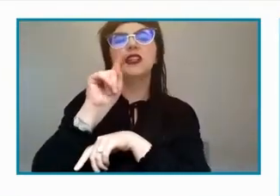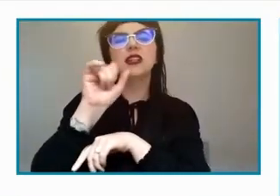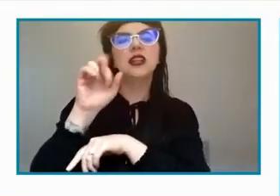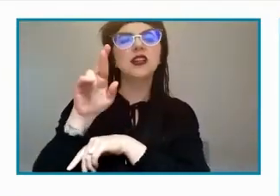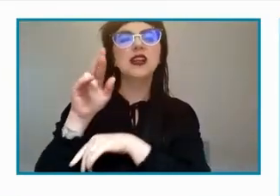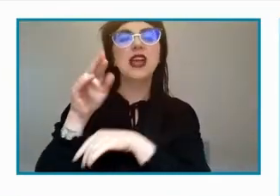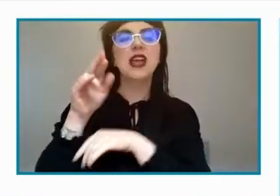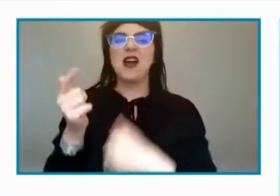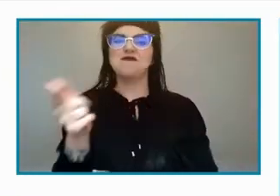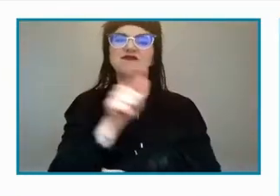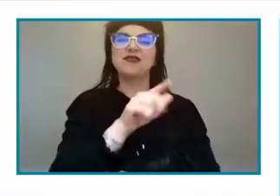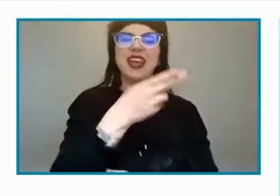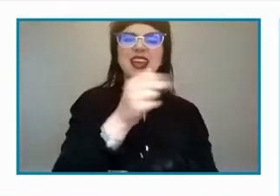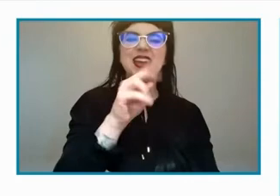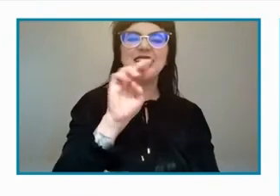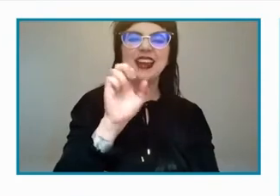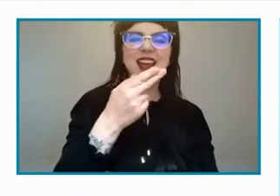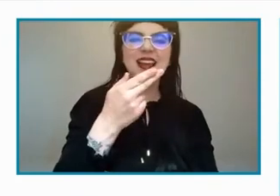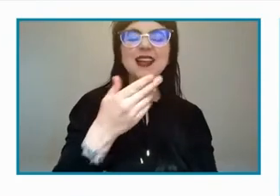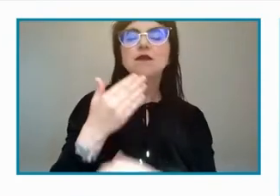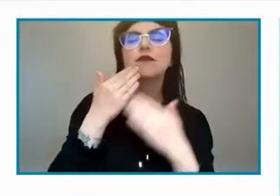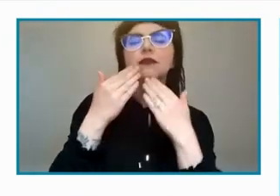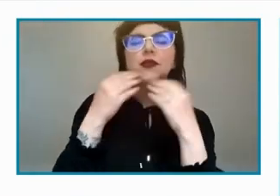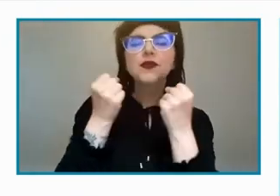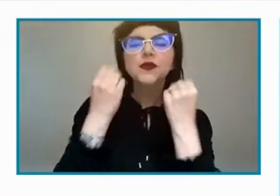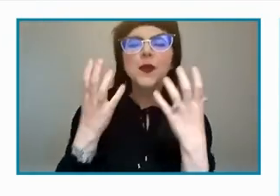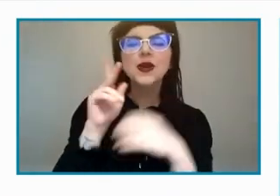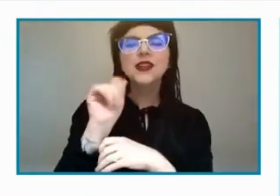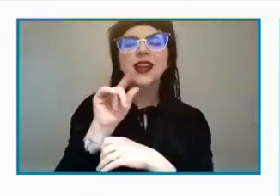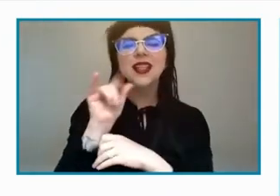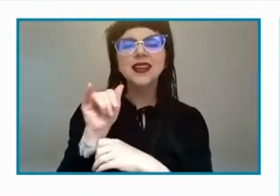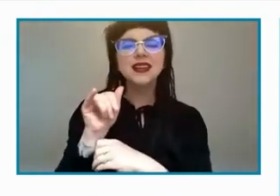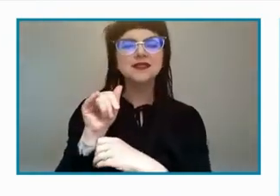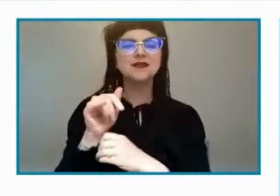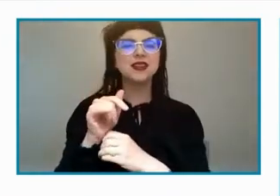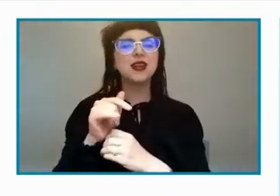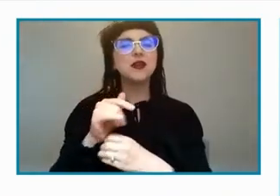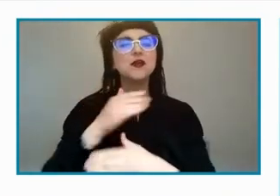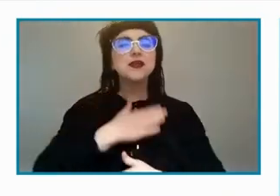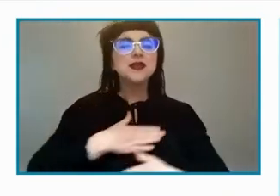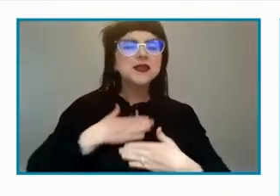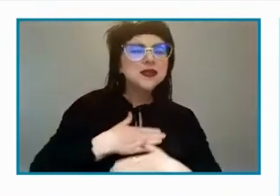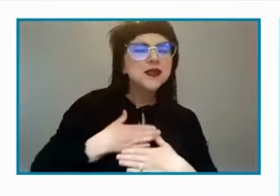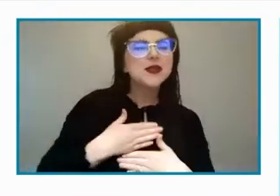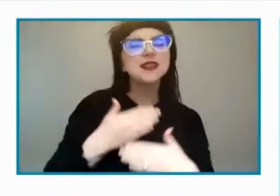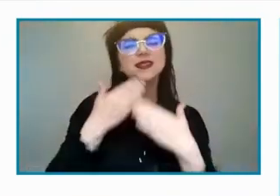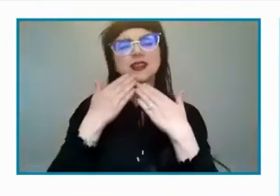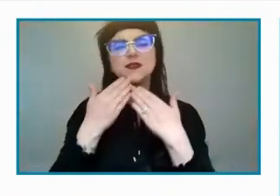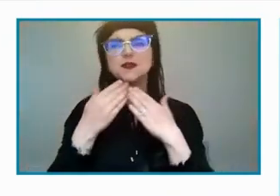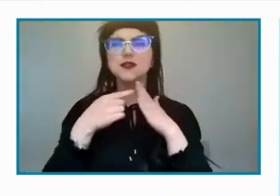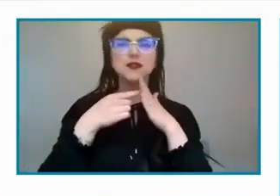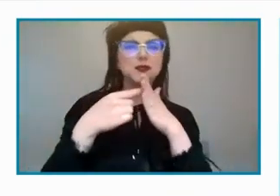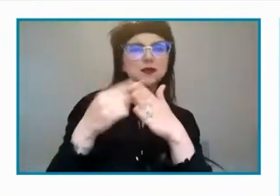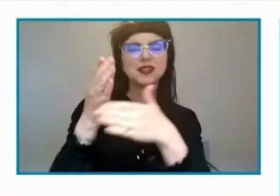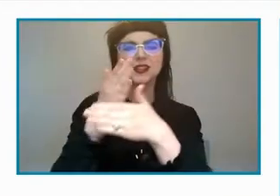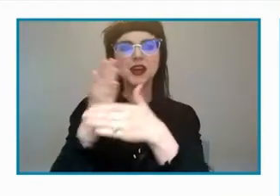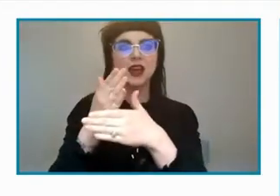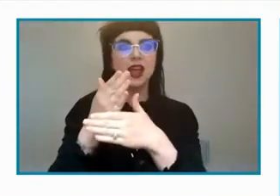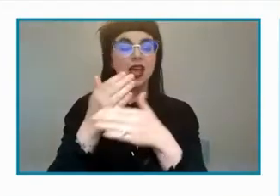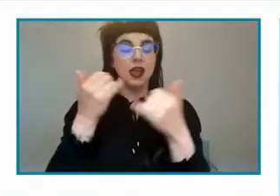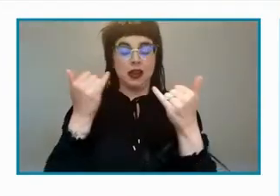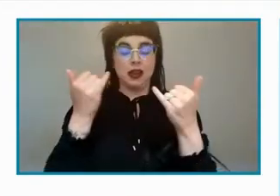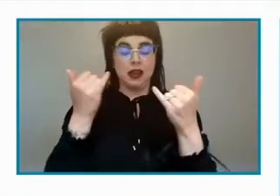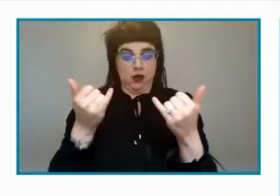Great. Thank you so much, Kelly. Really appreciate you sharing all of this as always. And now taking all that you've